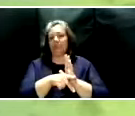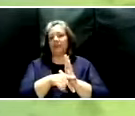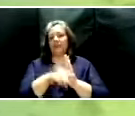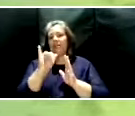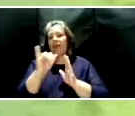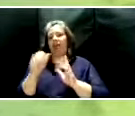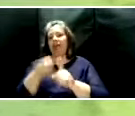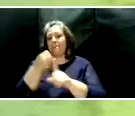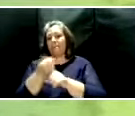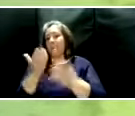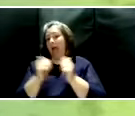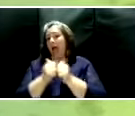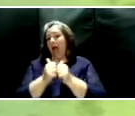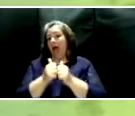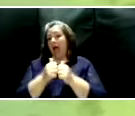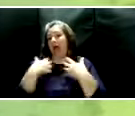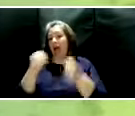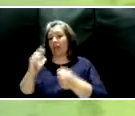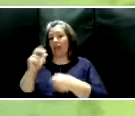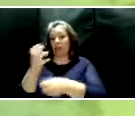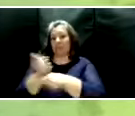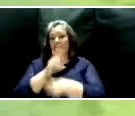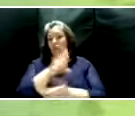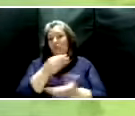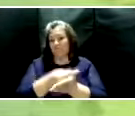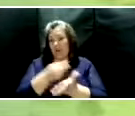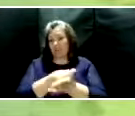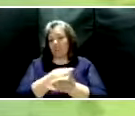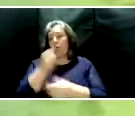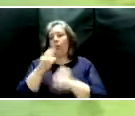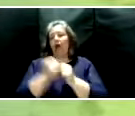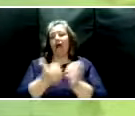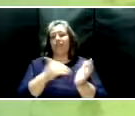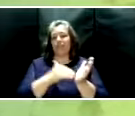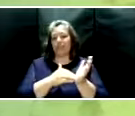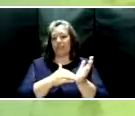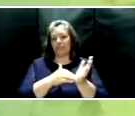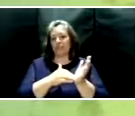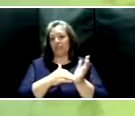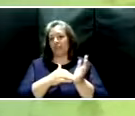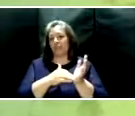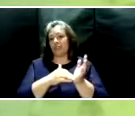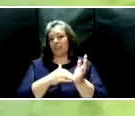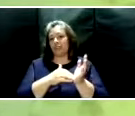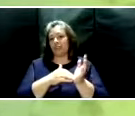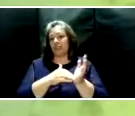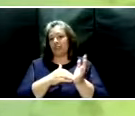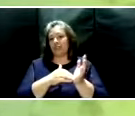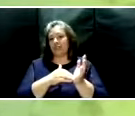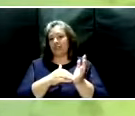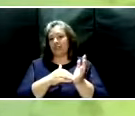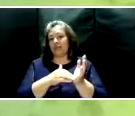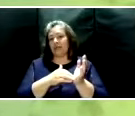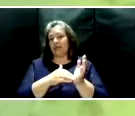how healthcare receives its funding, or how physicians, to what degree they are